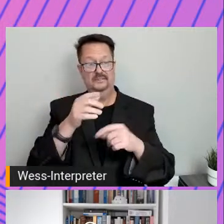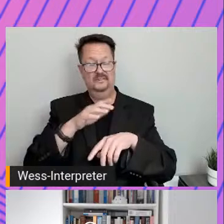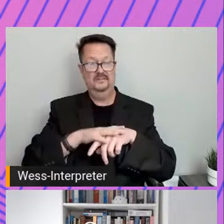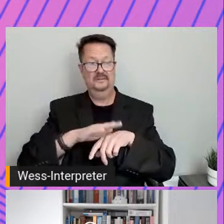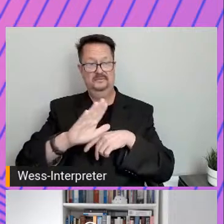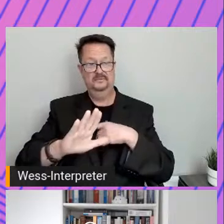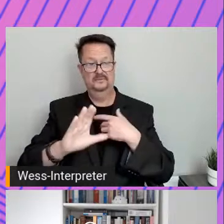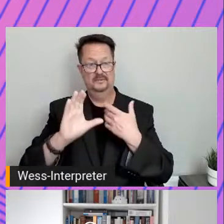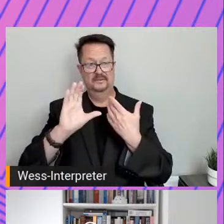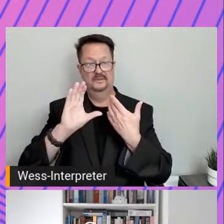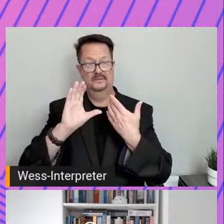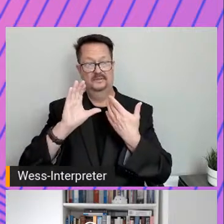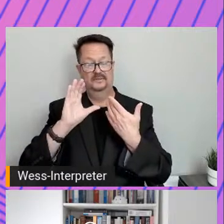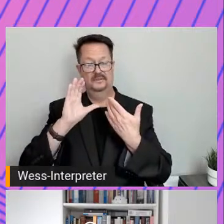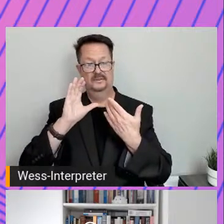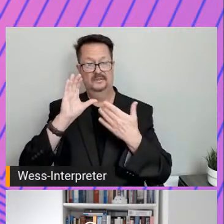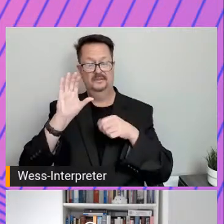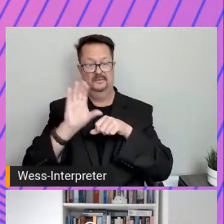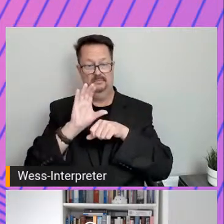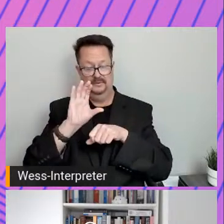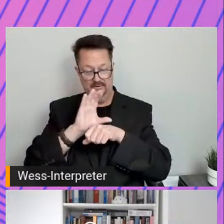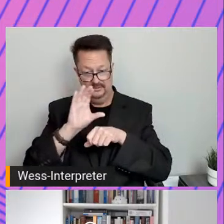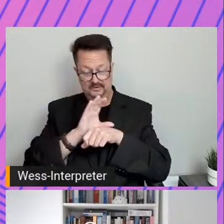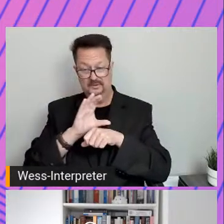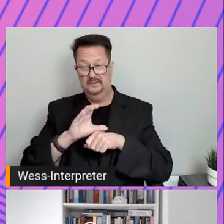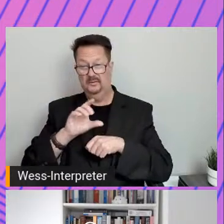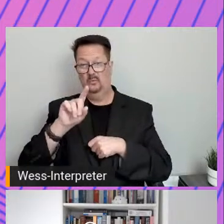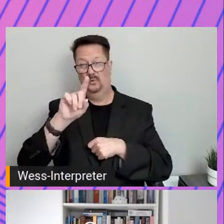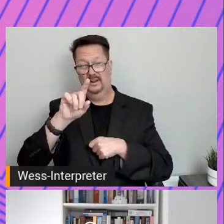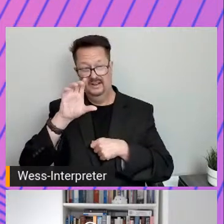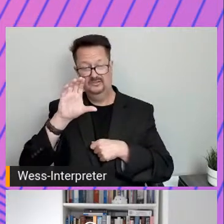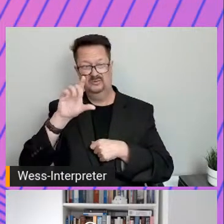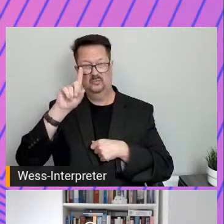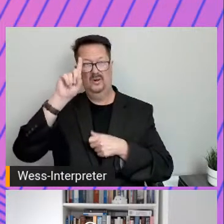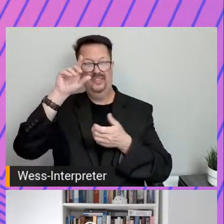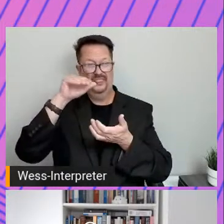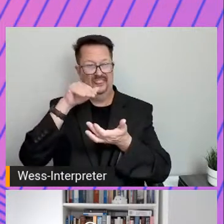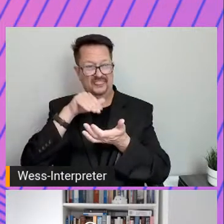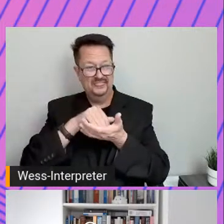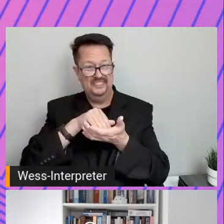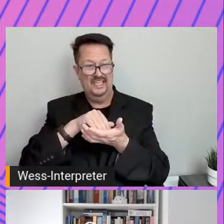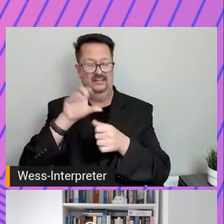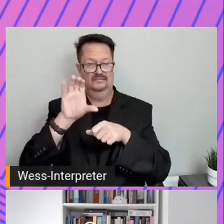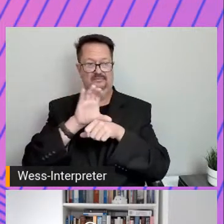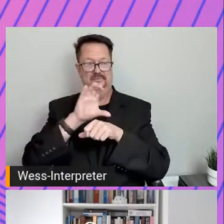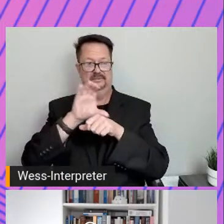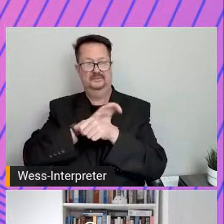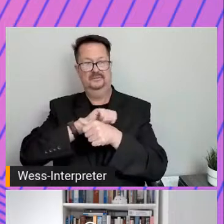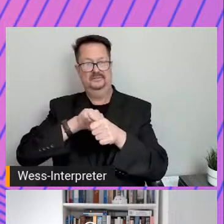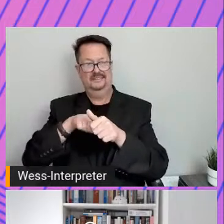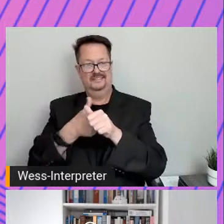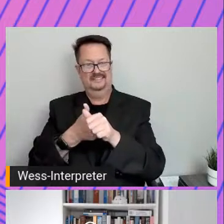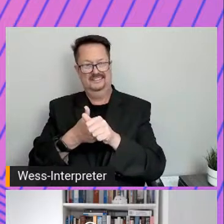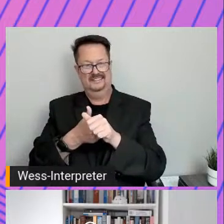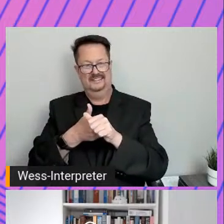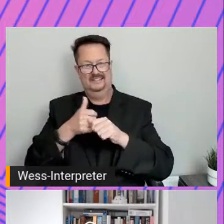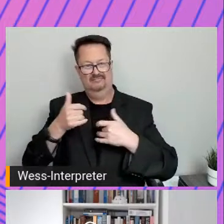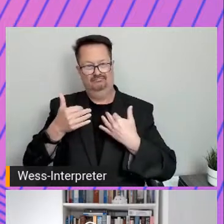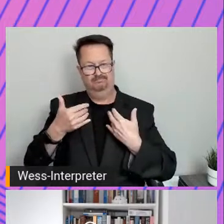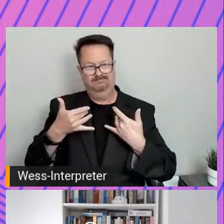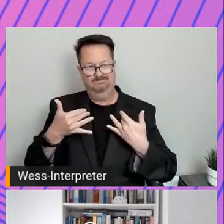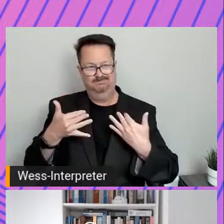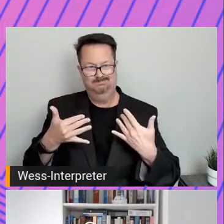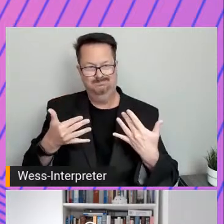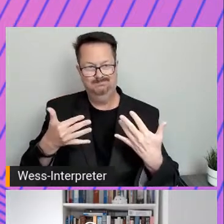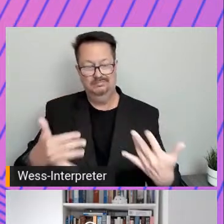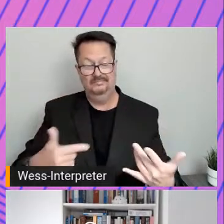being supported by hundreds or even thousands of computers in the background. And so what I find super